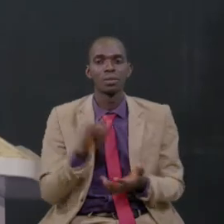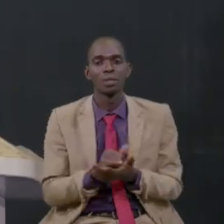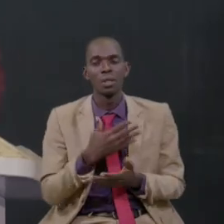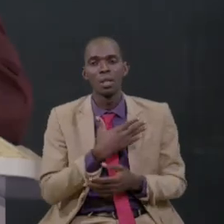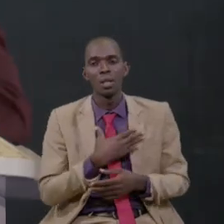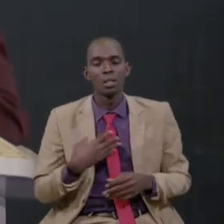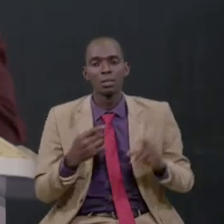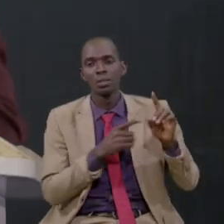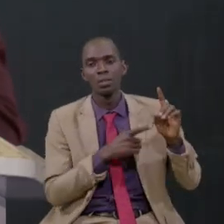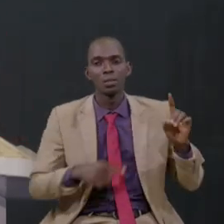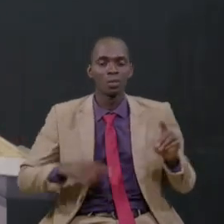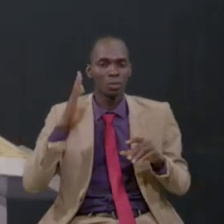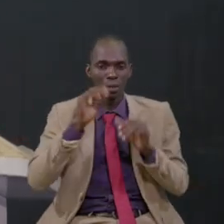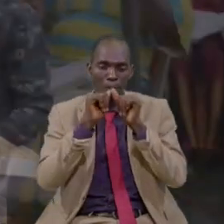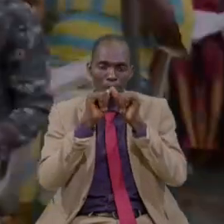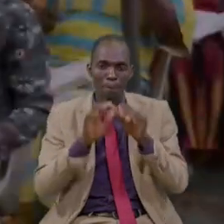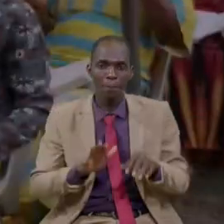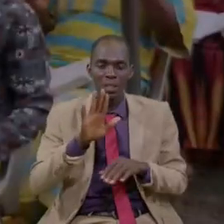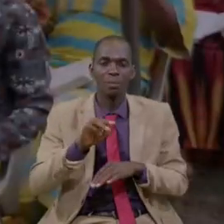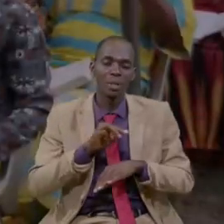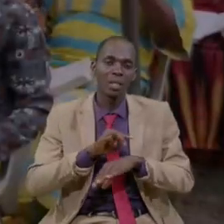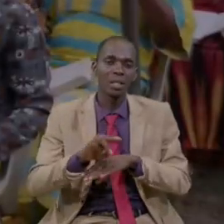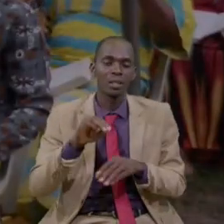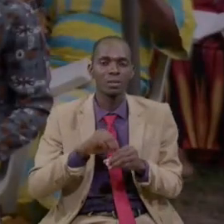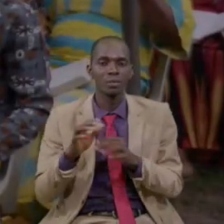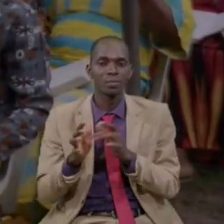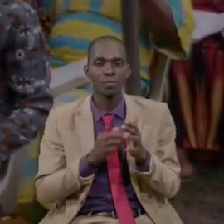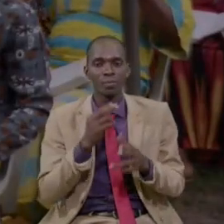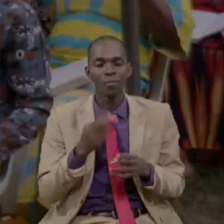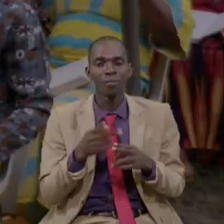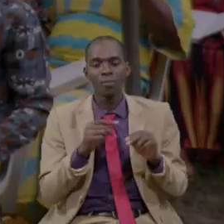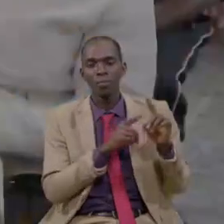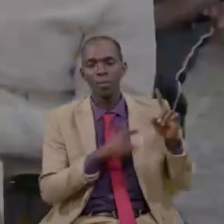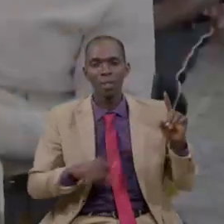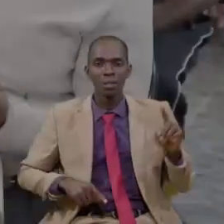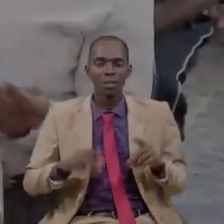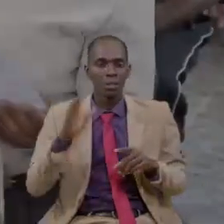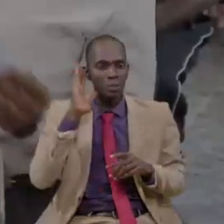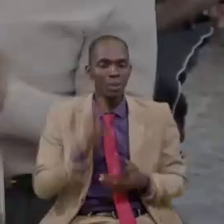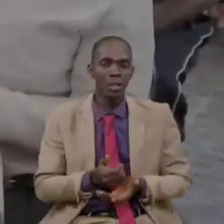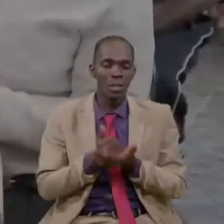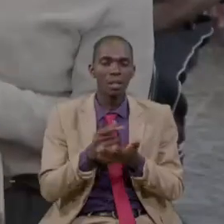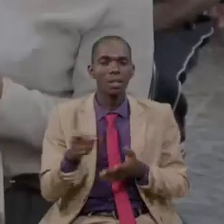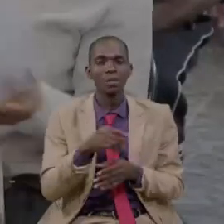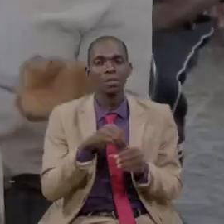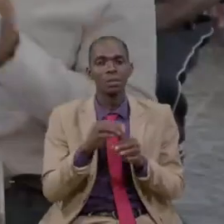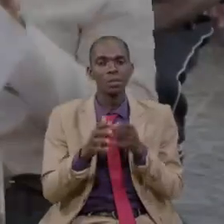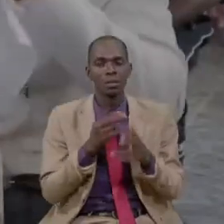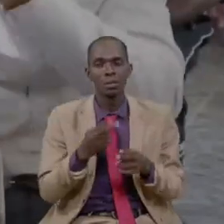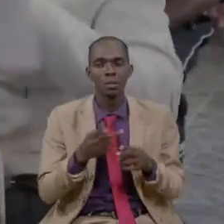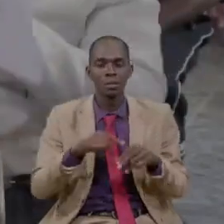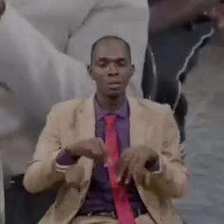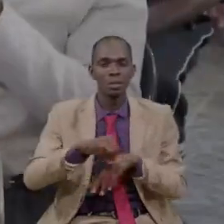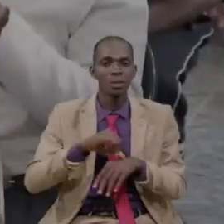bless your ministry. The Lord will equip you. The anointing will do the right